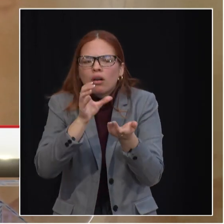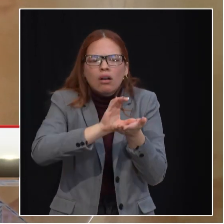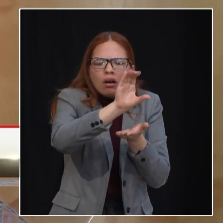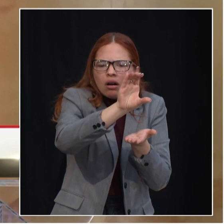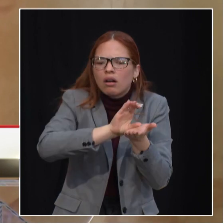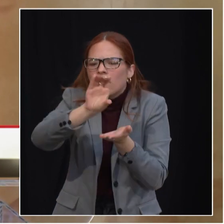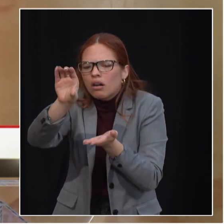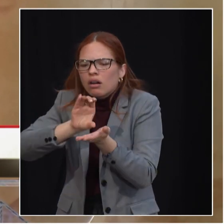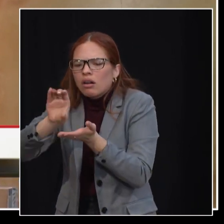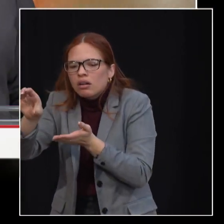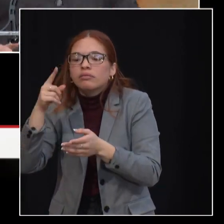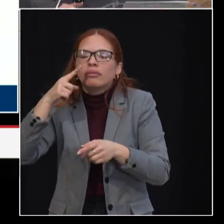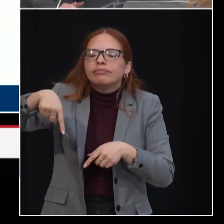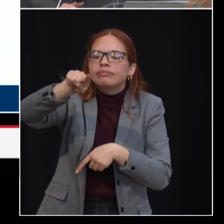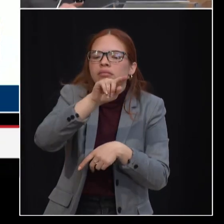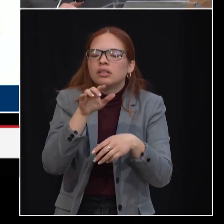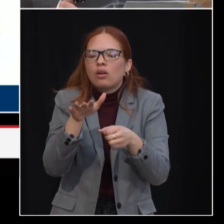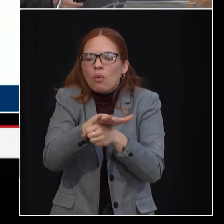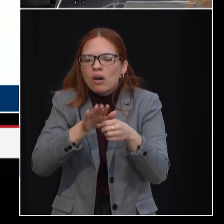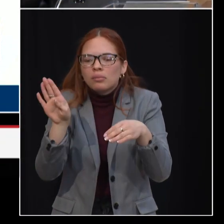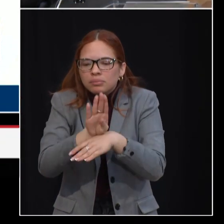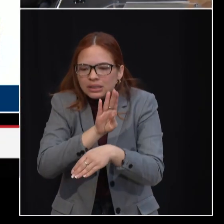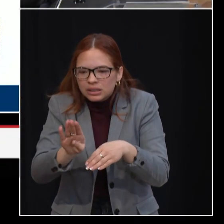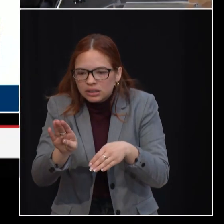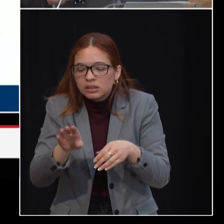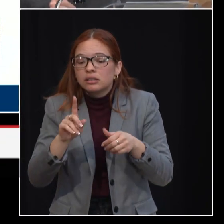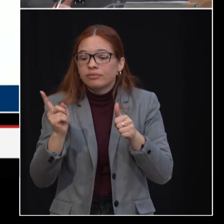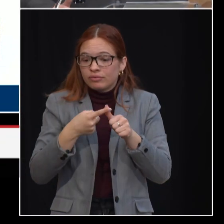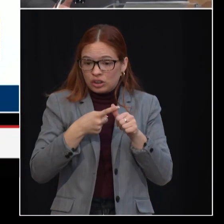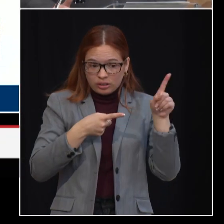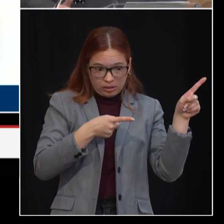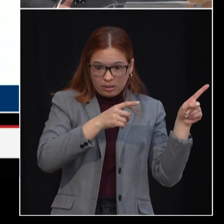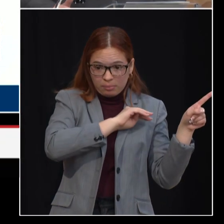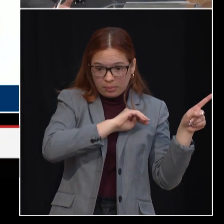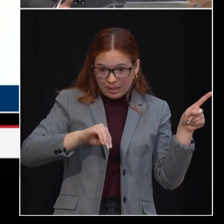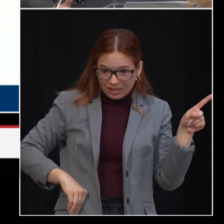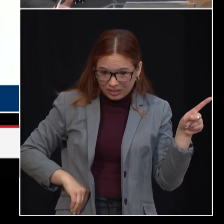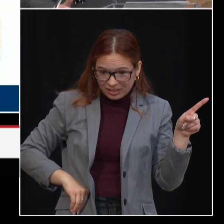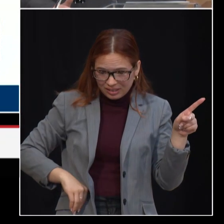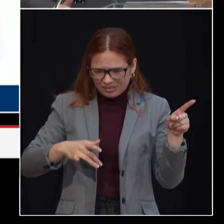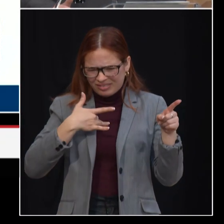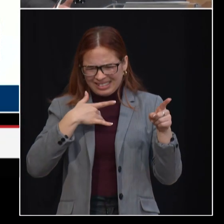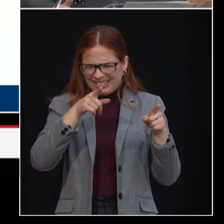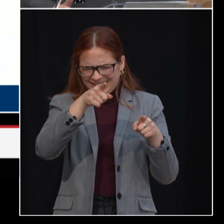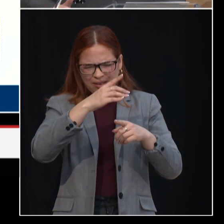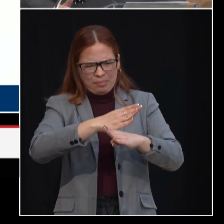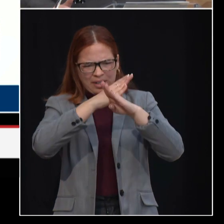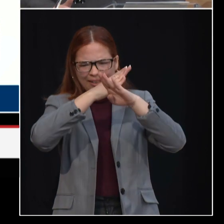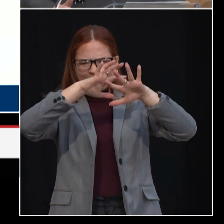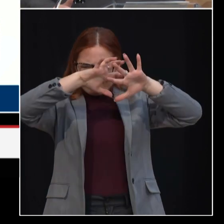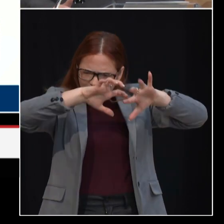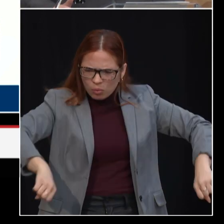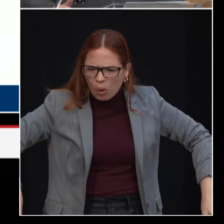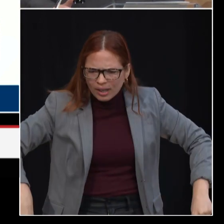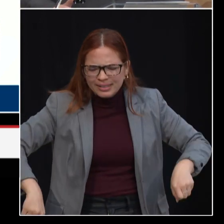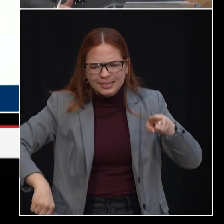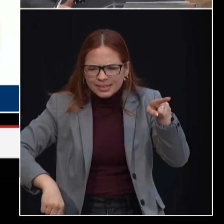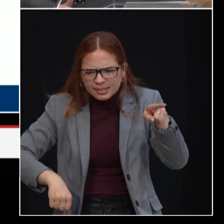This is the first mayor to break the unfathomable barrier of spending $1